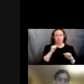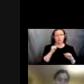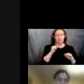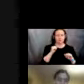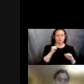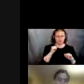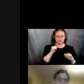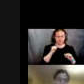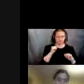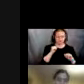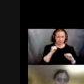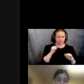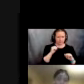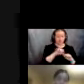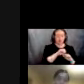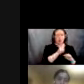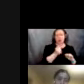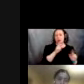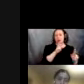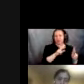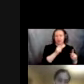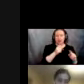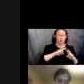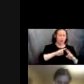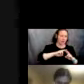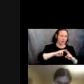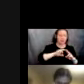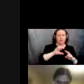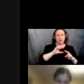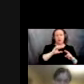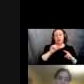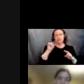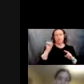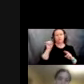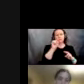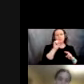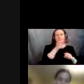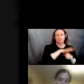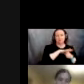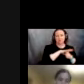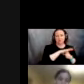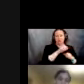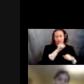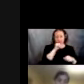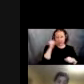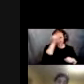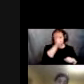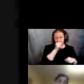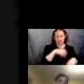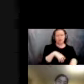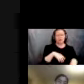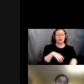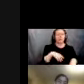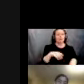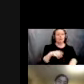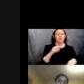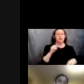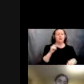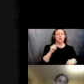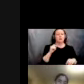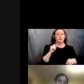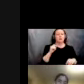there were other people, other couples in other parts of Alaska, and many of them